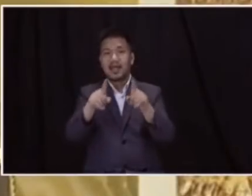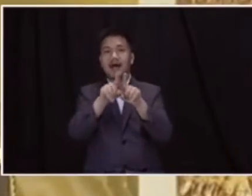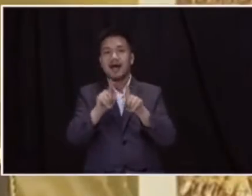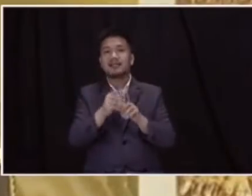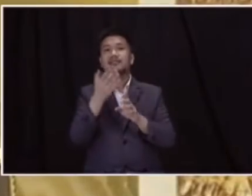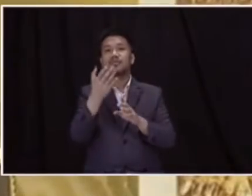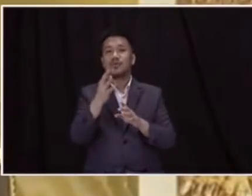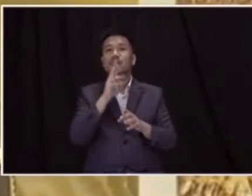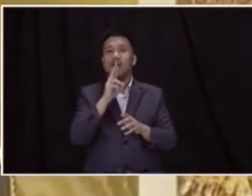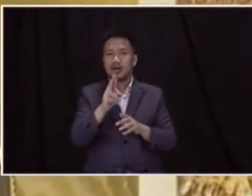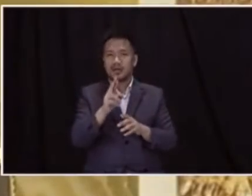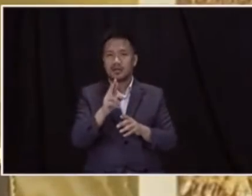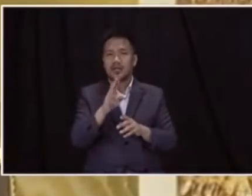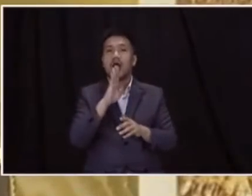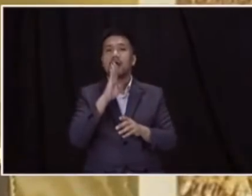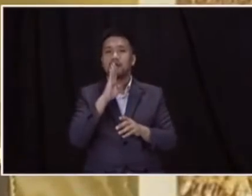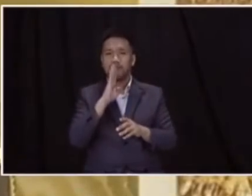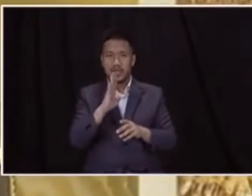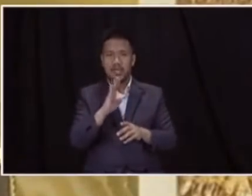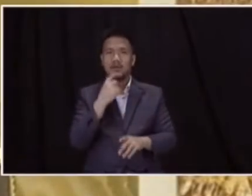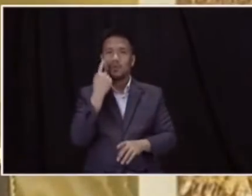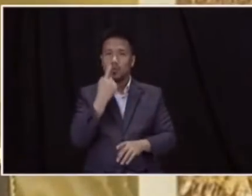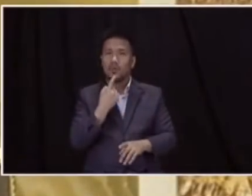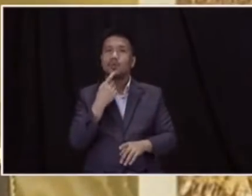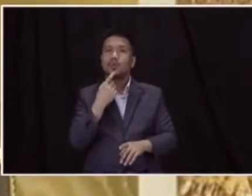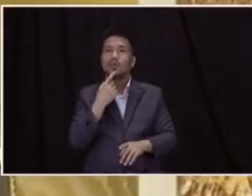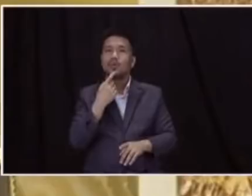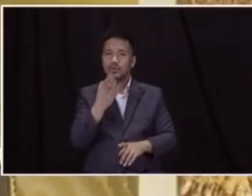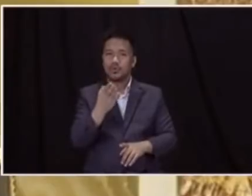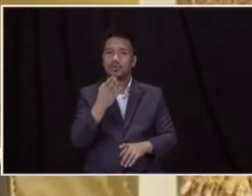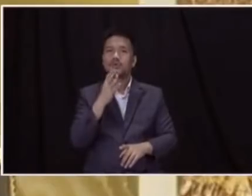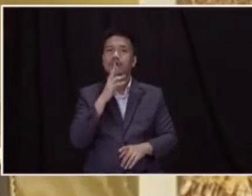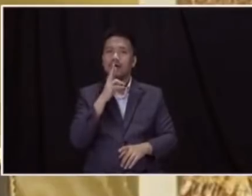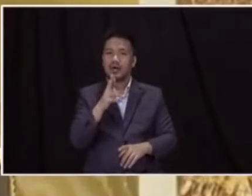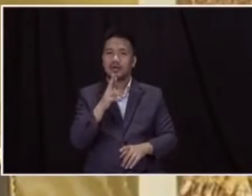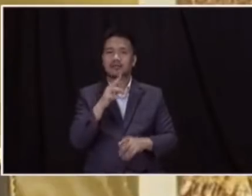are, and be who you are."